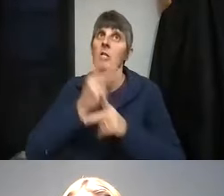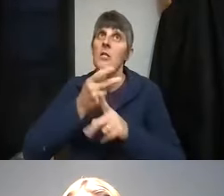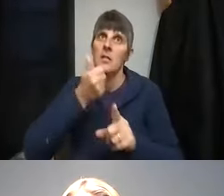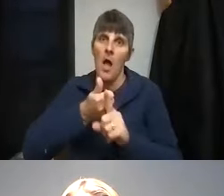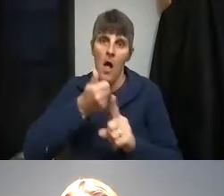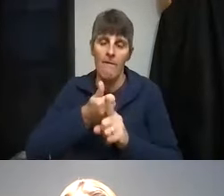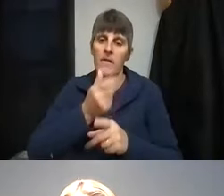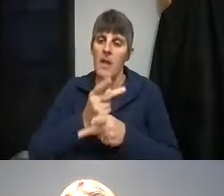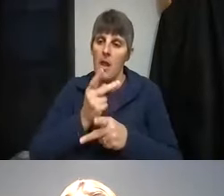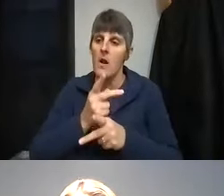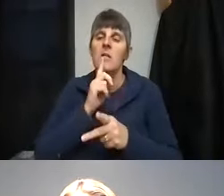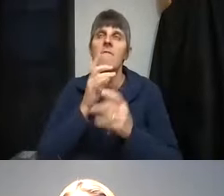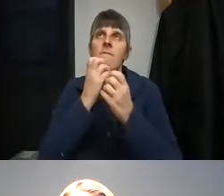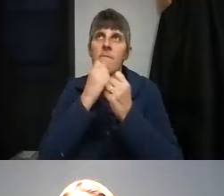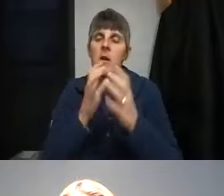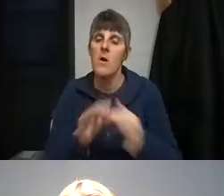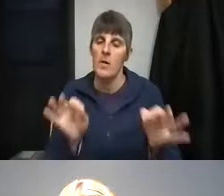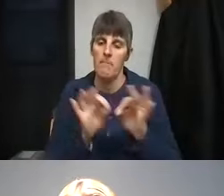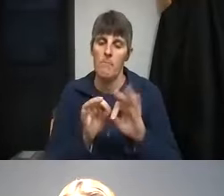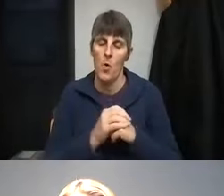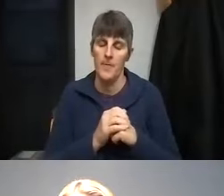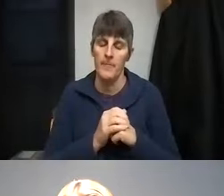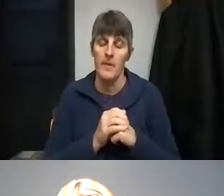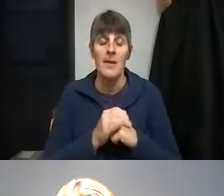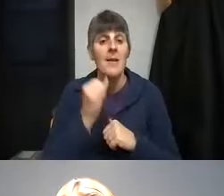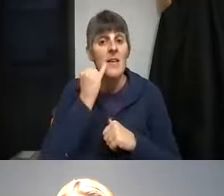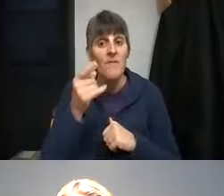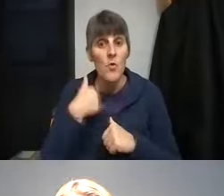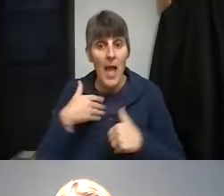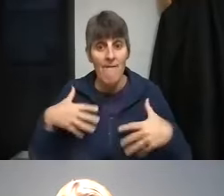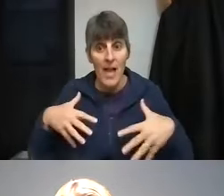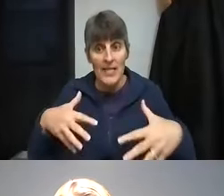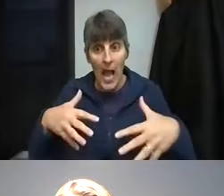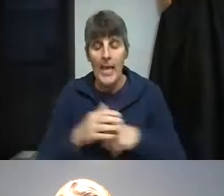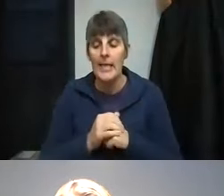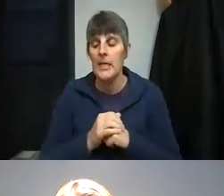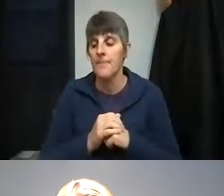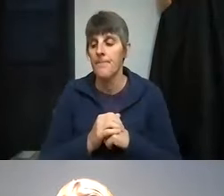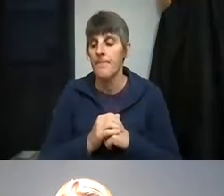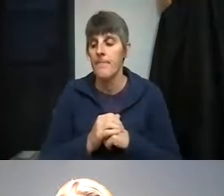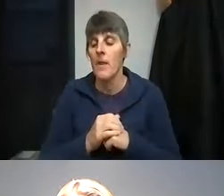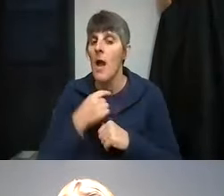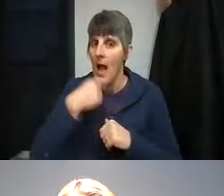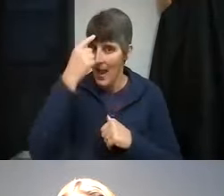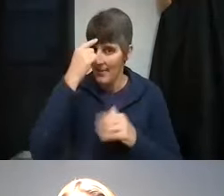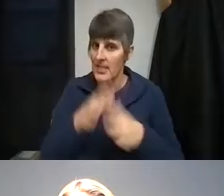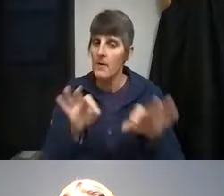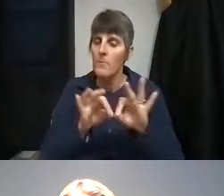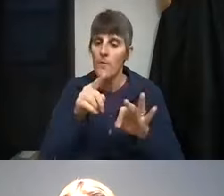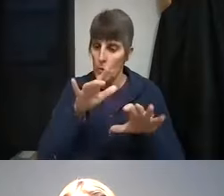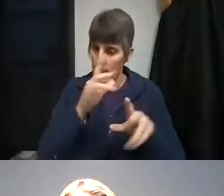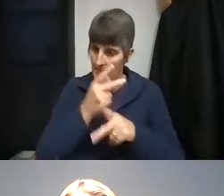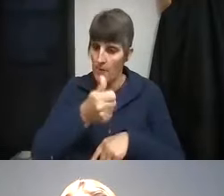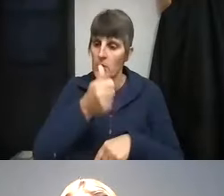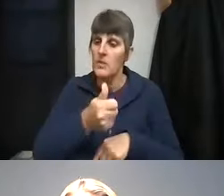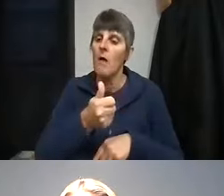very important. If you have anxiety, I think that it's very important for you to take care of